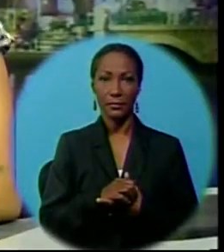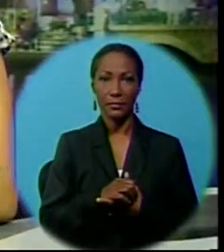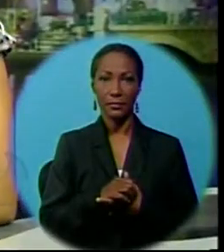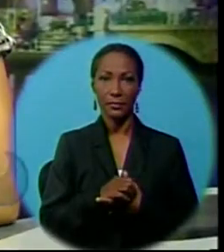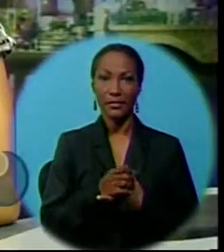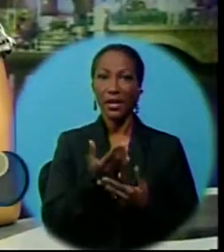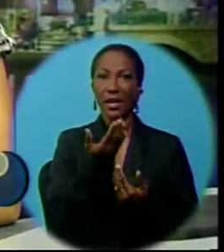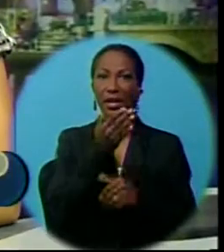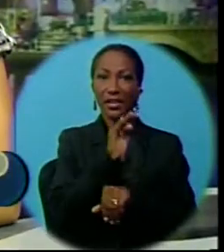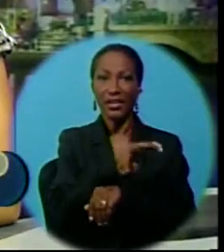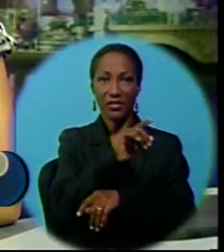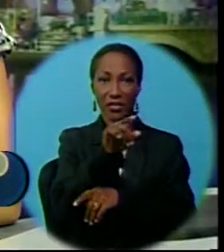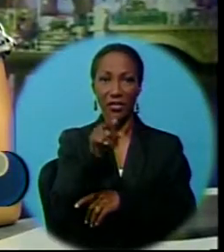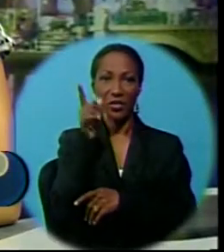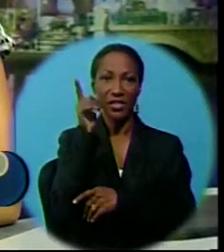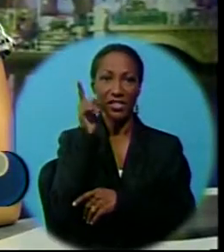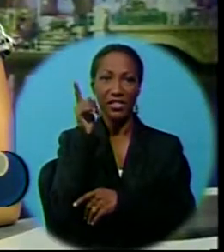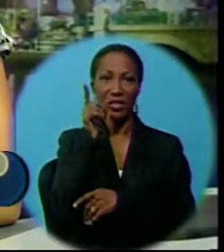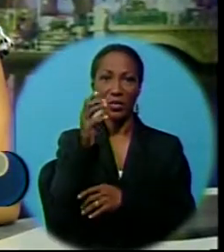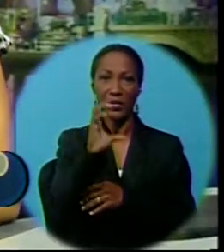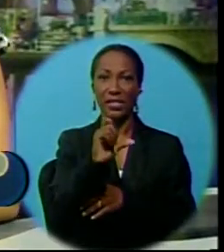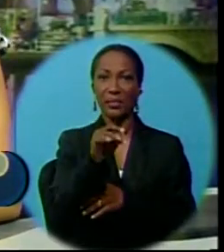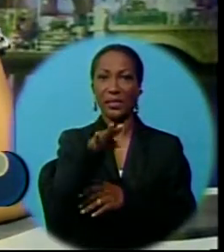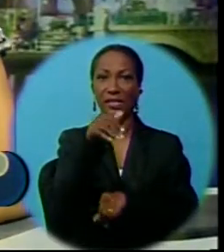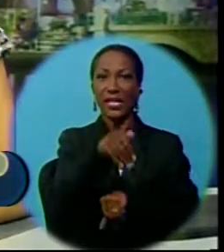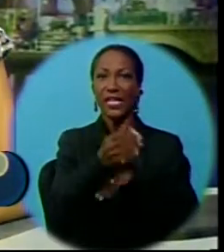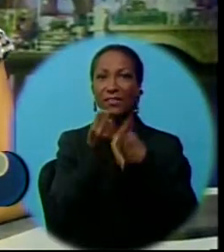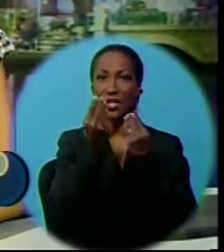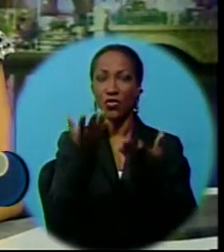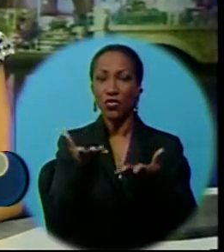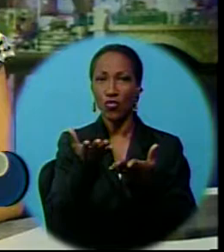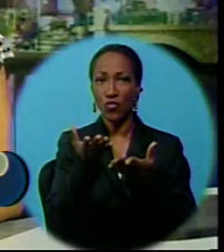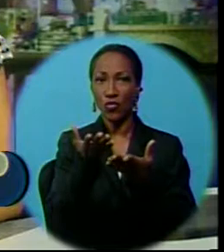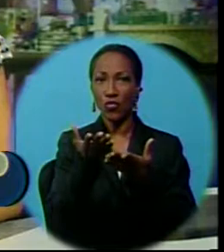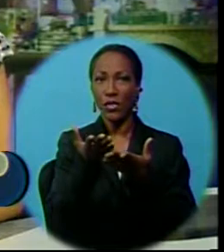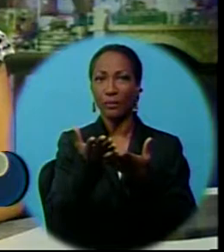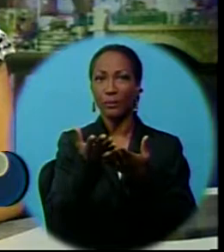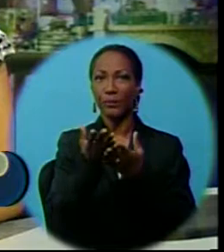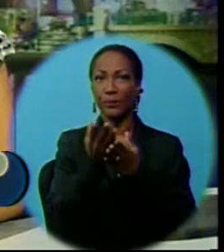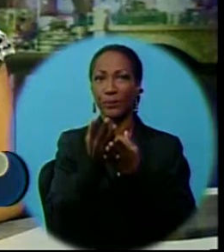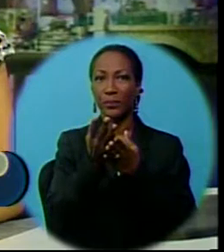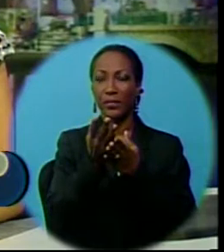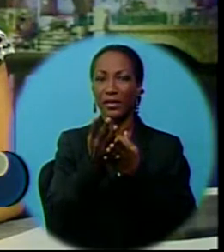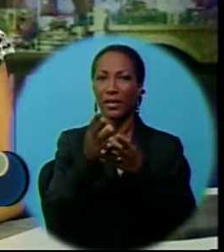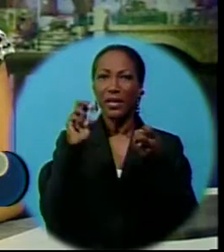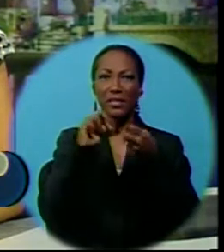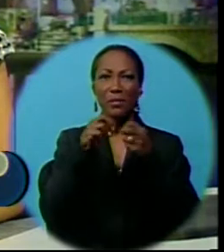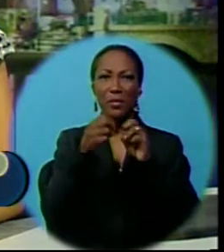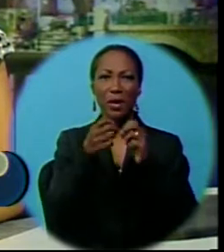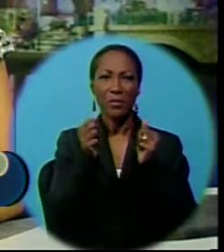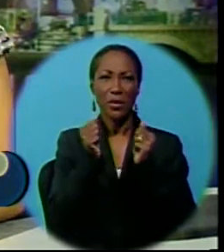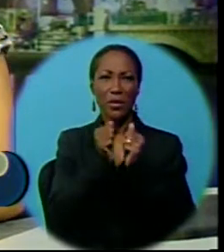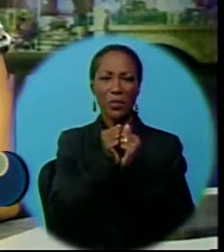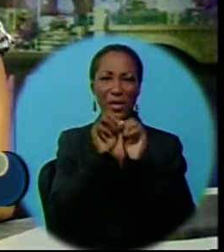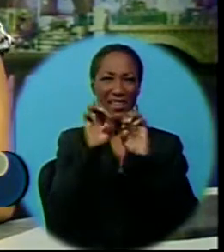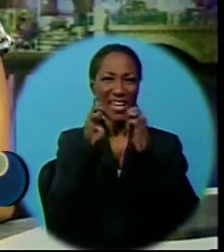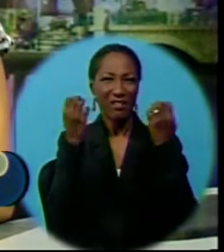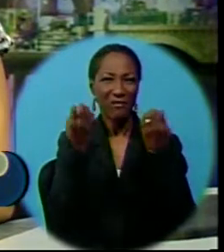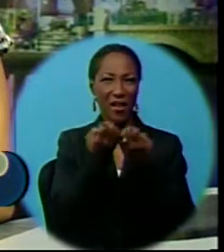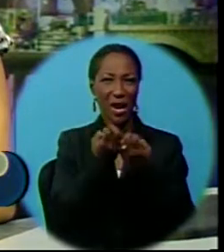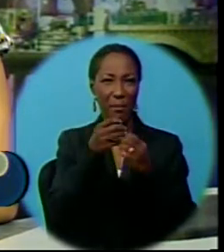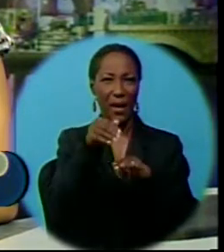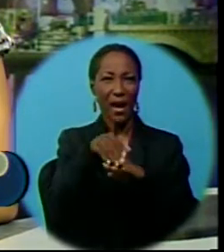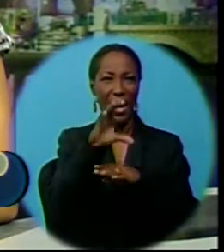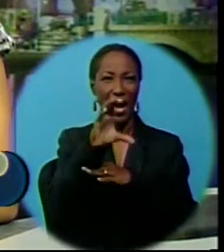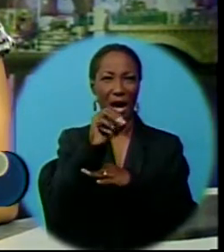And a very good evening to you. I'm Lisa Lloyd with the CBC Evening News. And our top story: the saga surrounding concerns about environmental